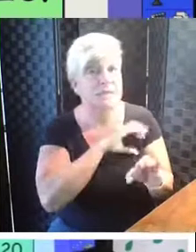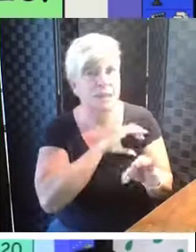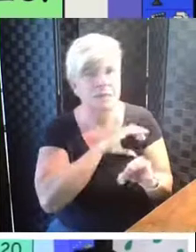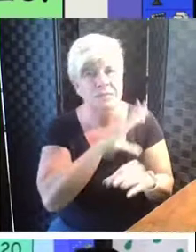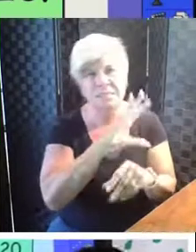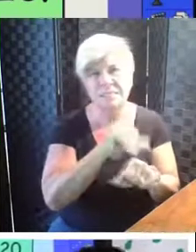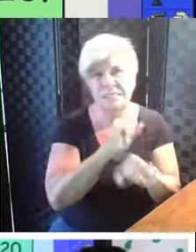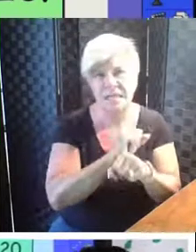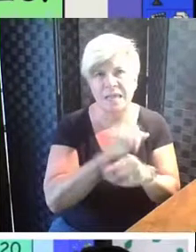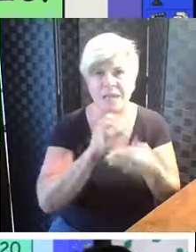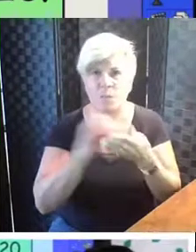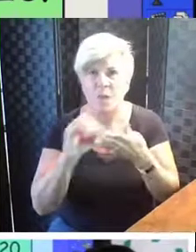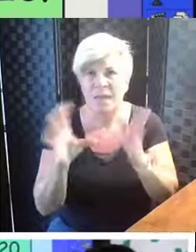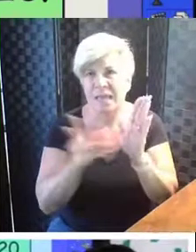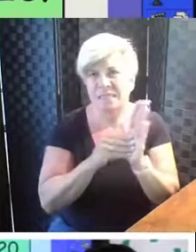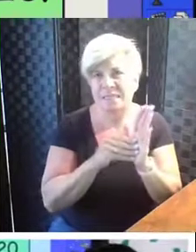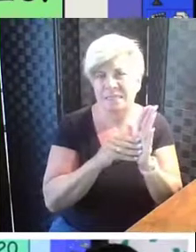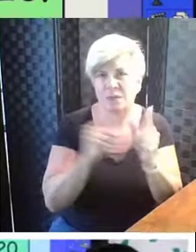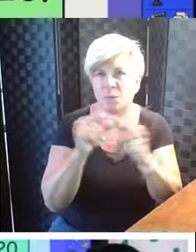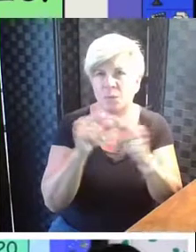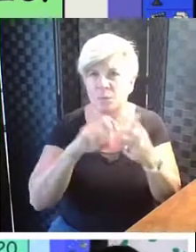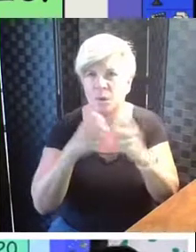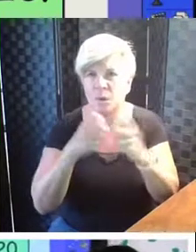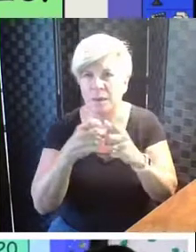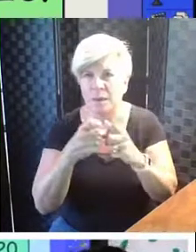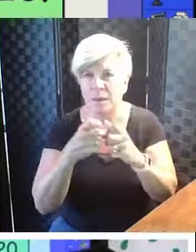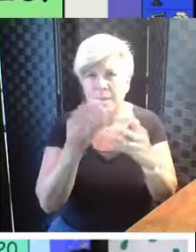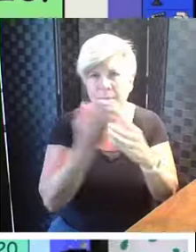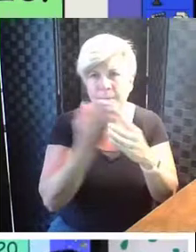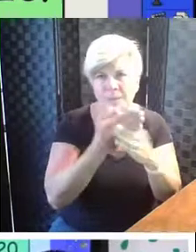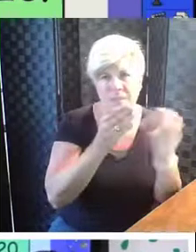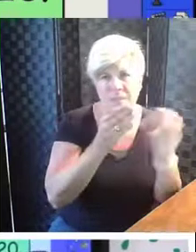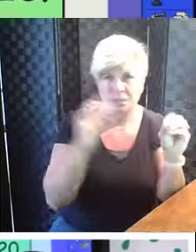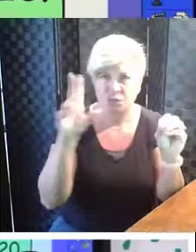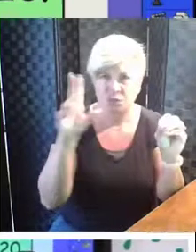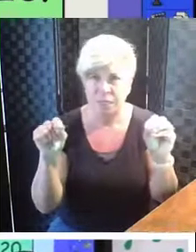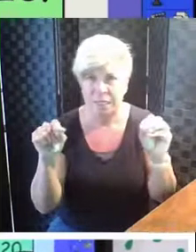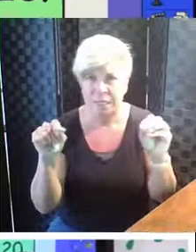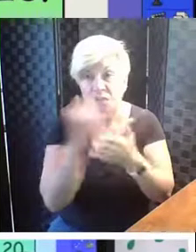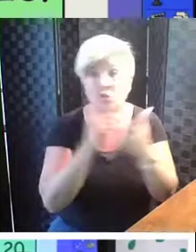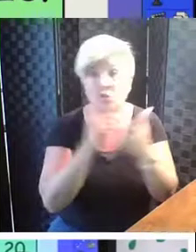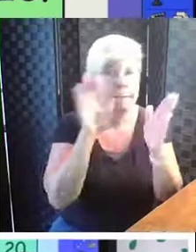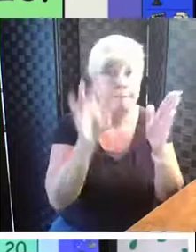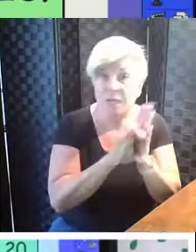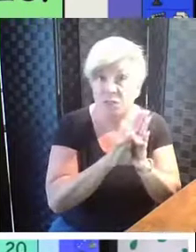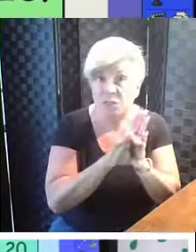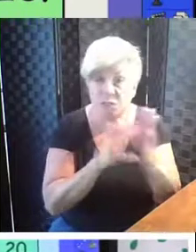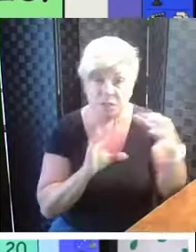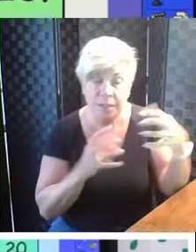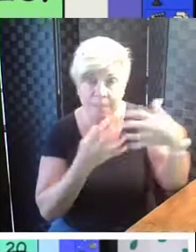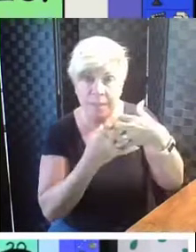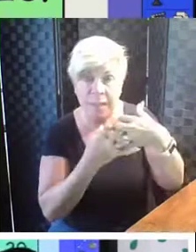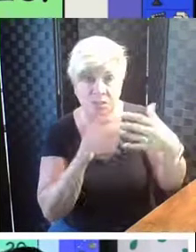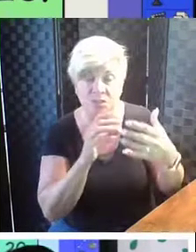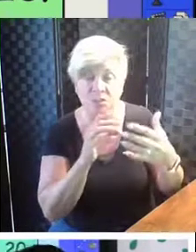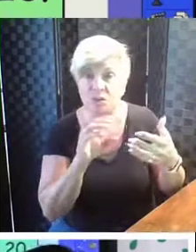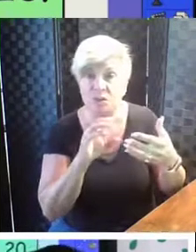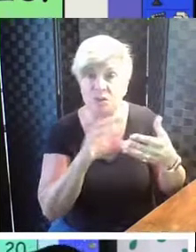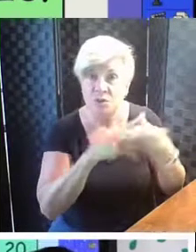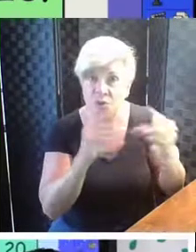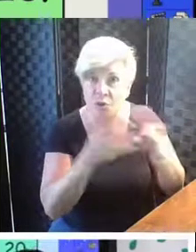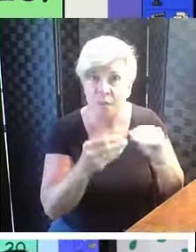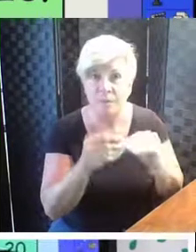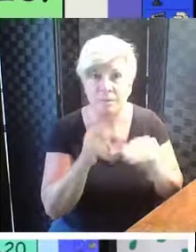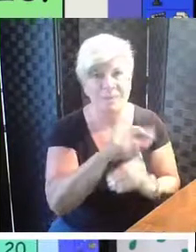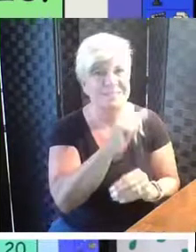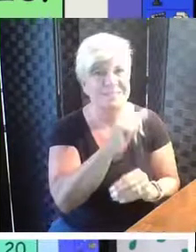and setting and then writing an addition word problem within 20. And you could even draw a picture, like a scene from the movie, to go with your word problem. This